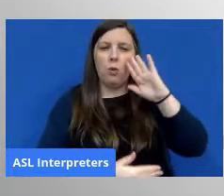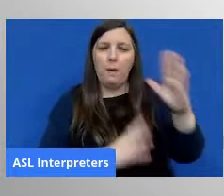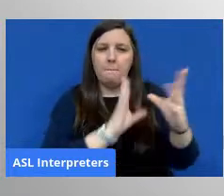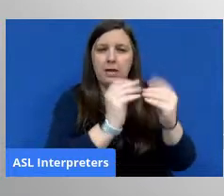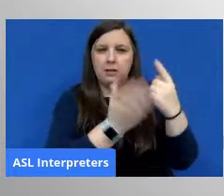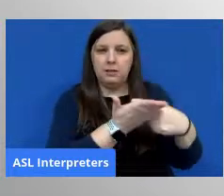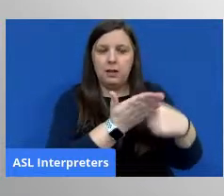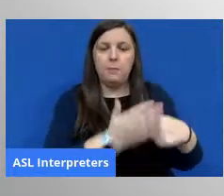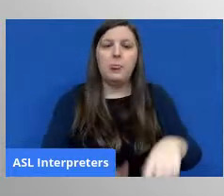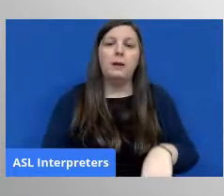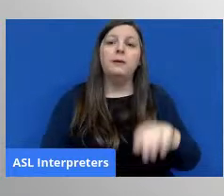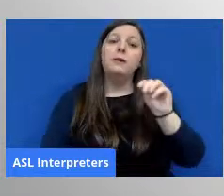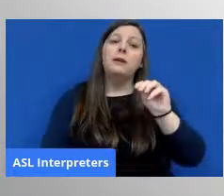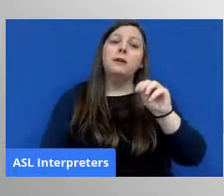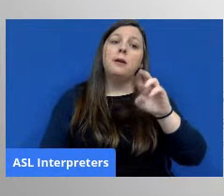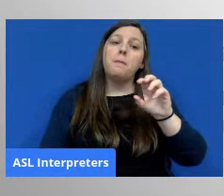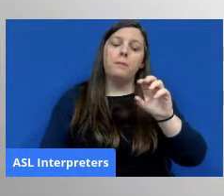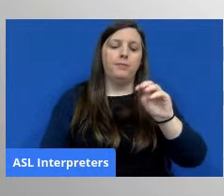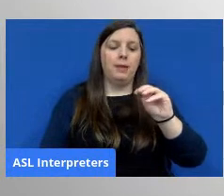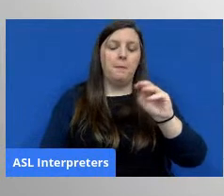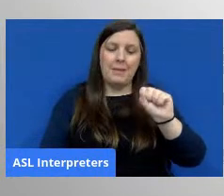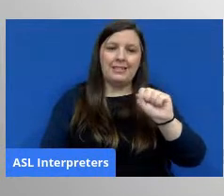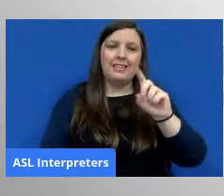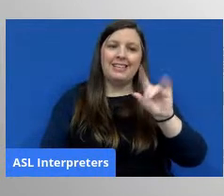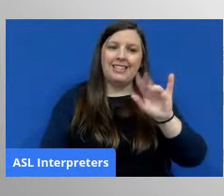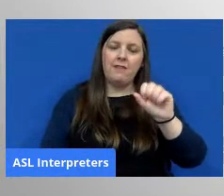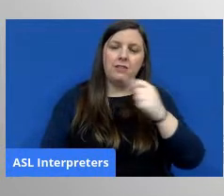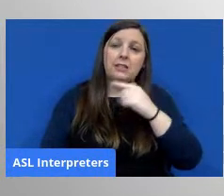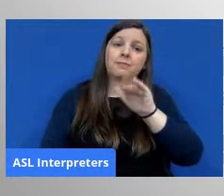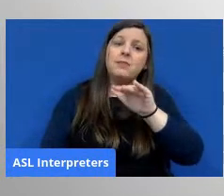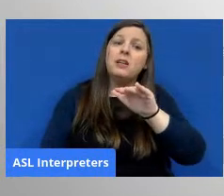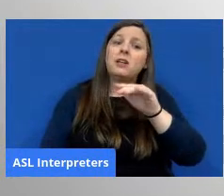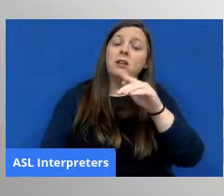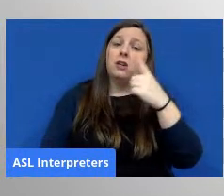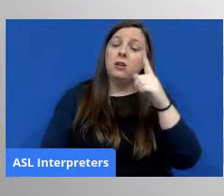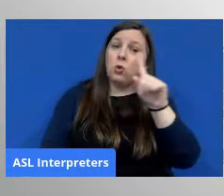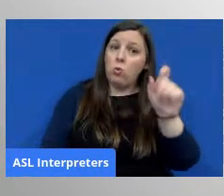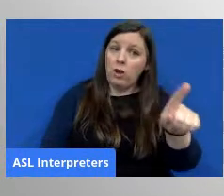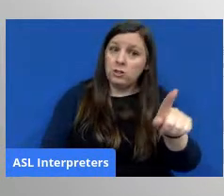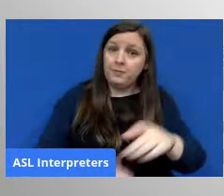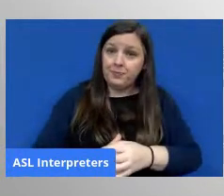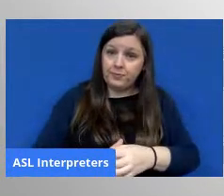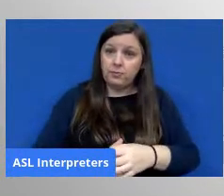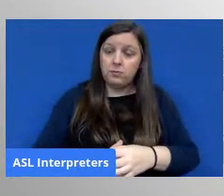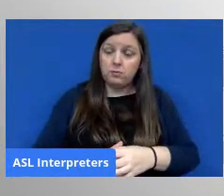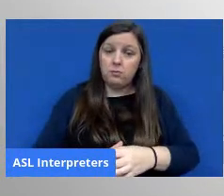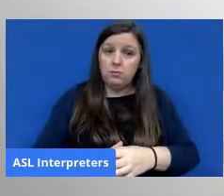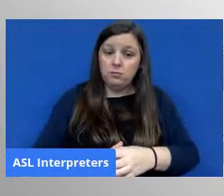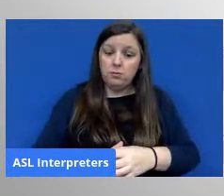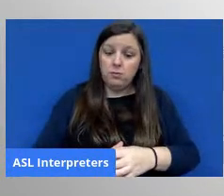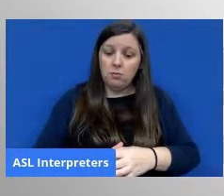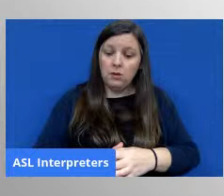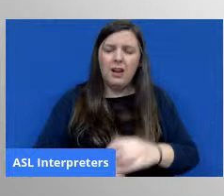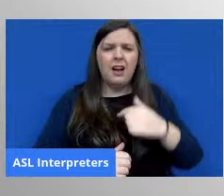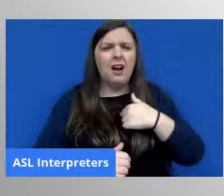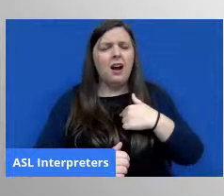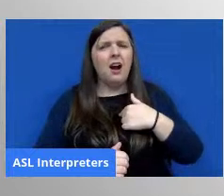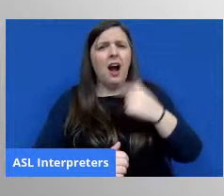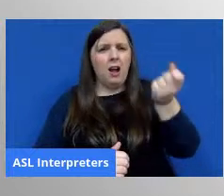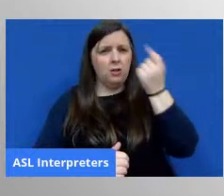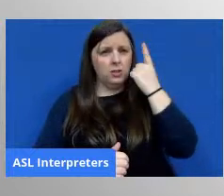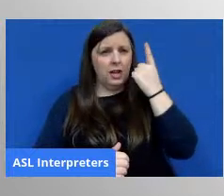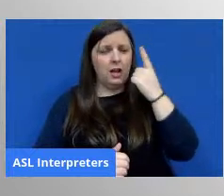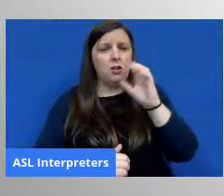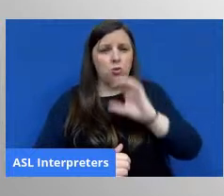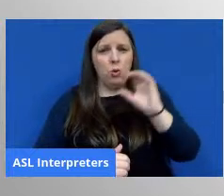question. Ms. Davis? Yes, ma'am. Yes, thank you. I understand that the Clark County Mentoring